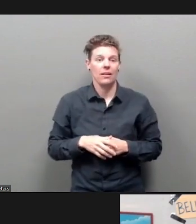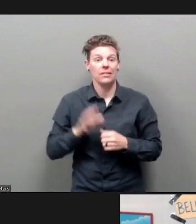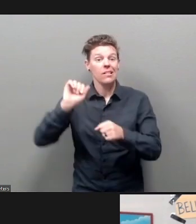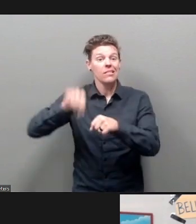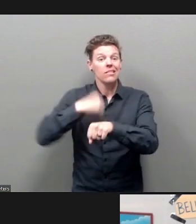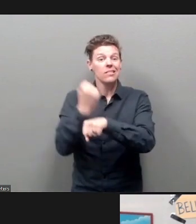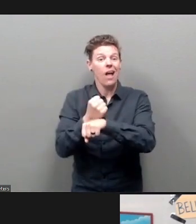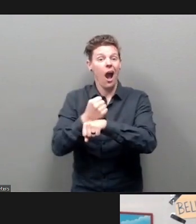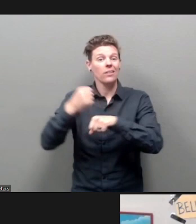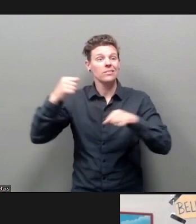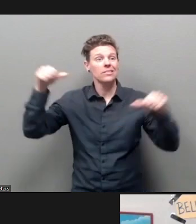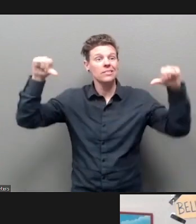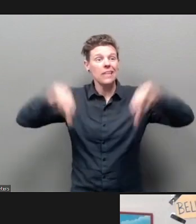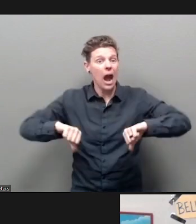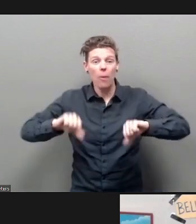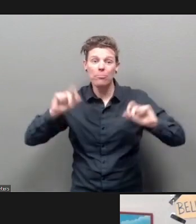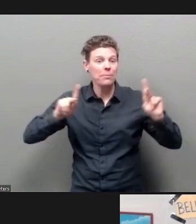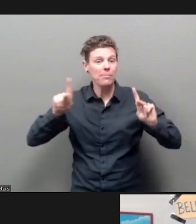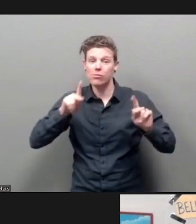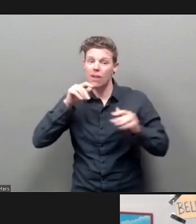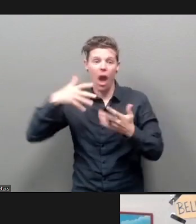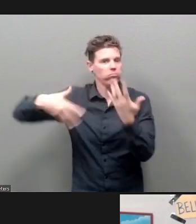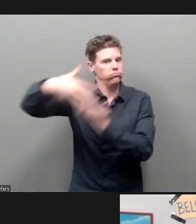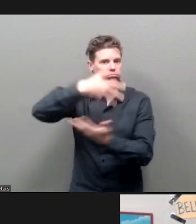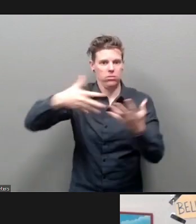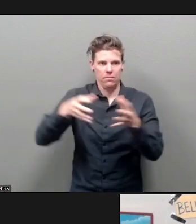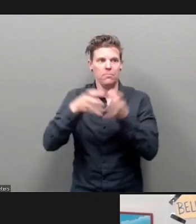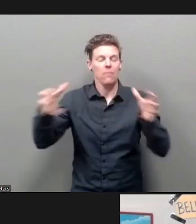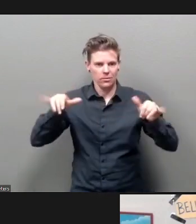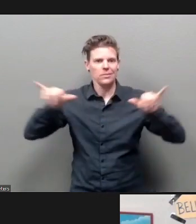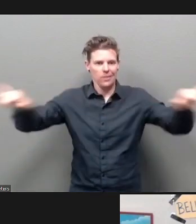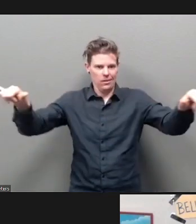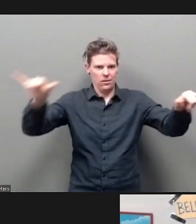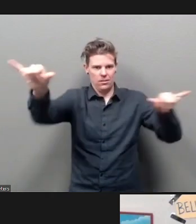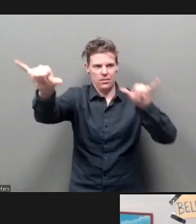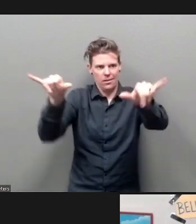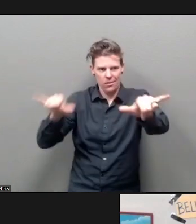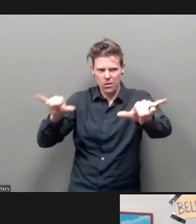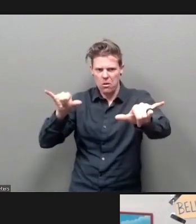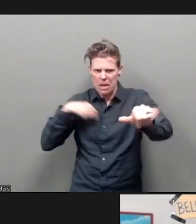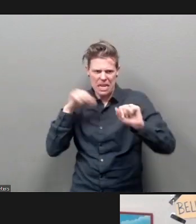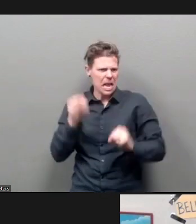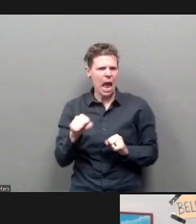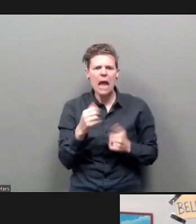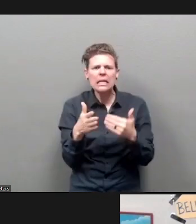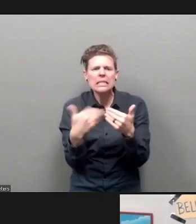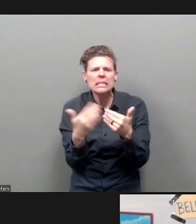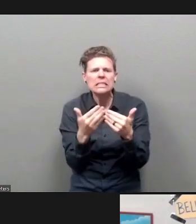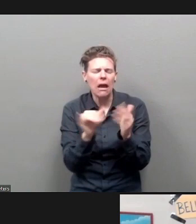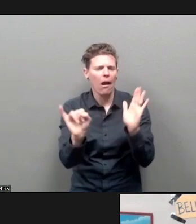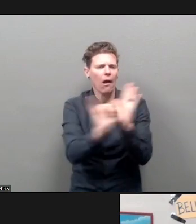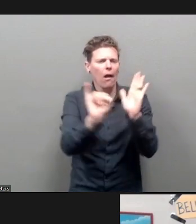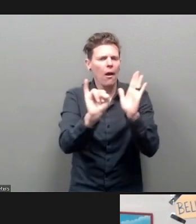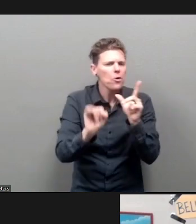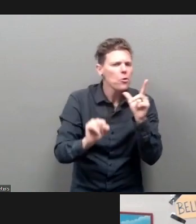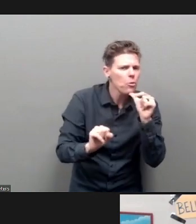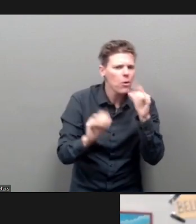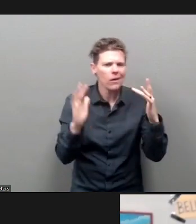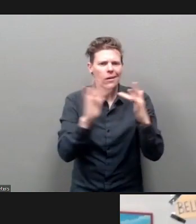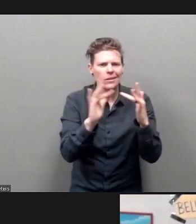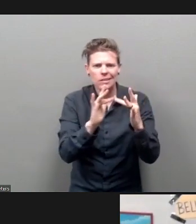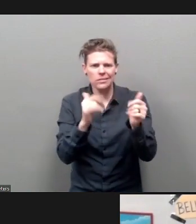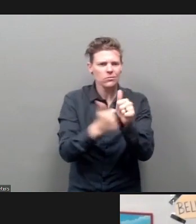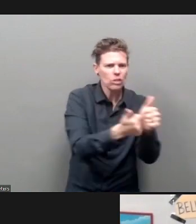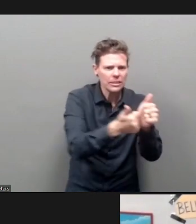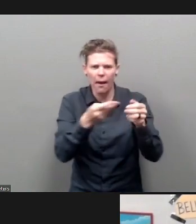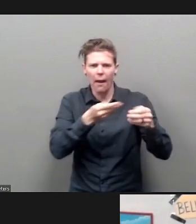contacts, we were able to do some of that, but now we can't. And then the last thing is, if you go back to